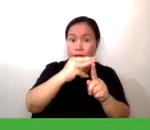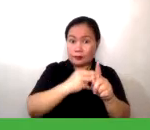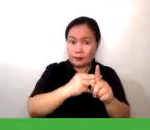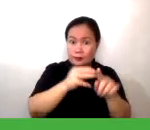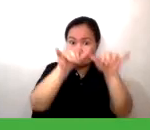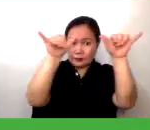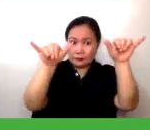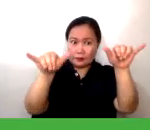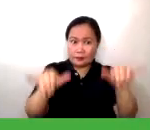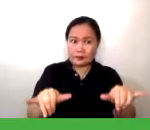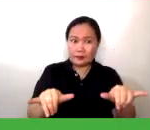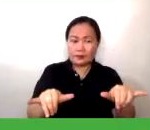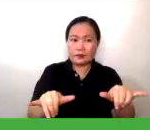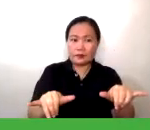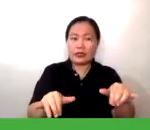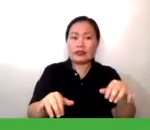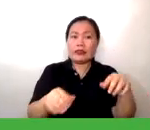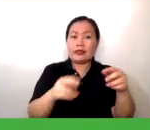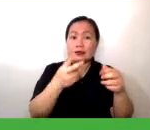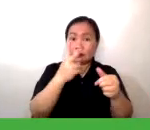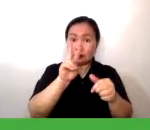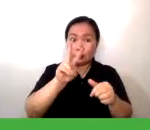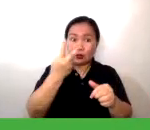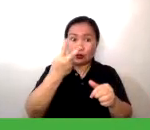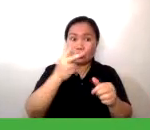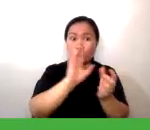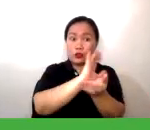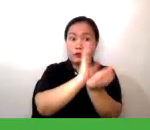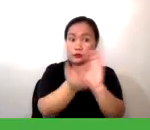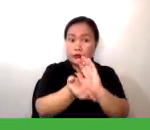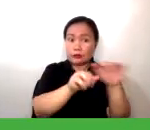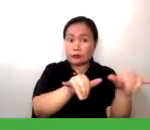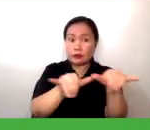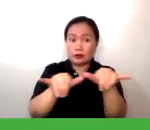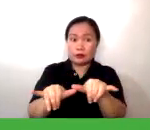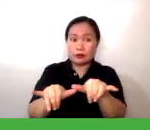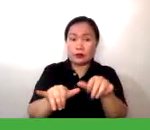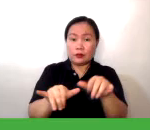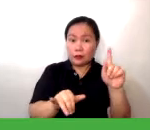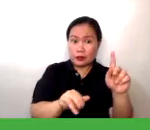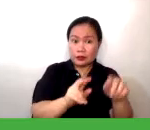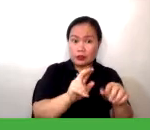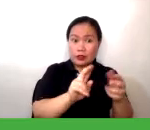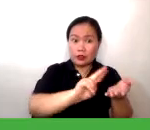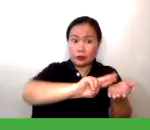convert measurements from one unit to another in the metric system.